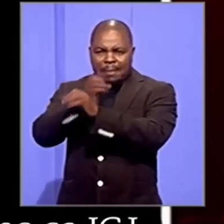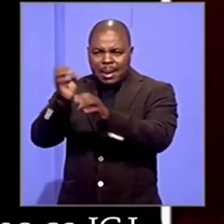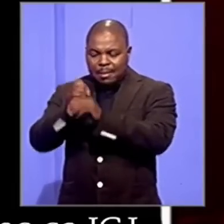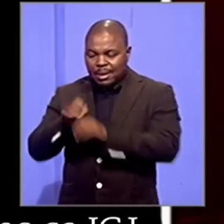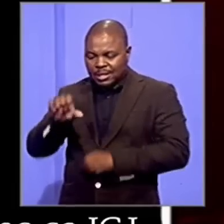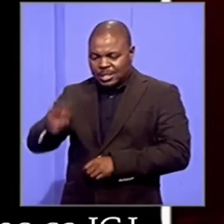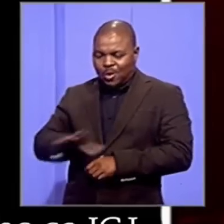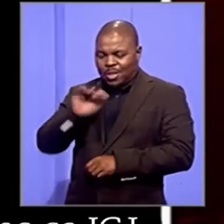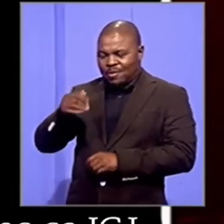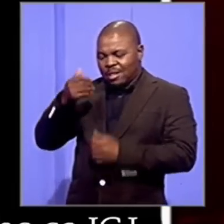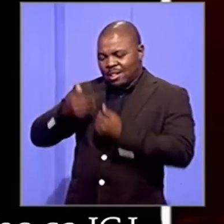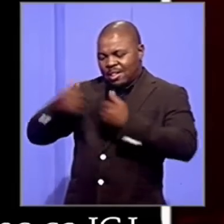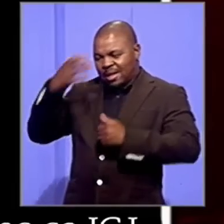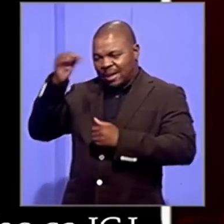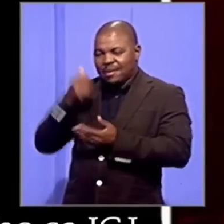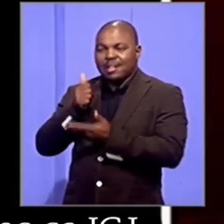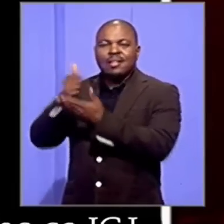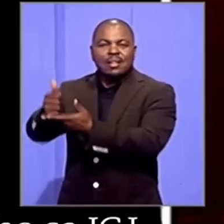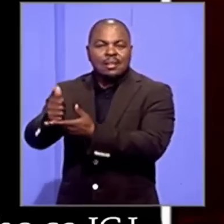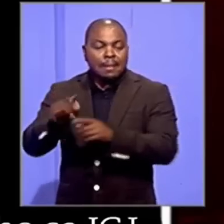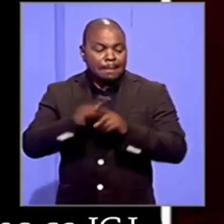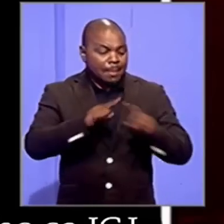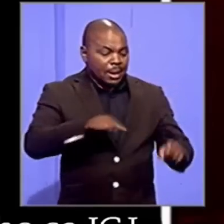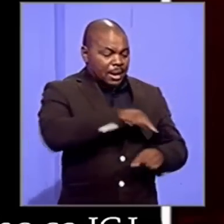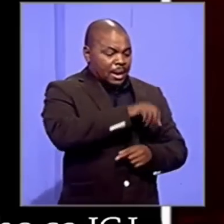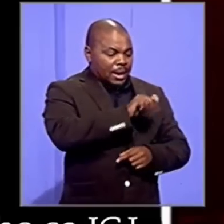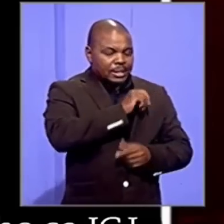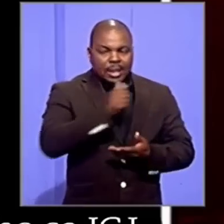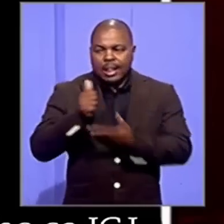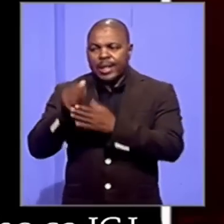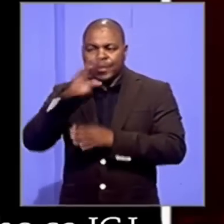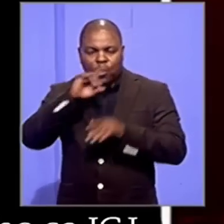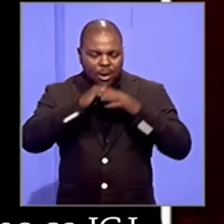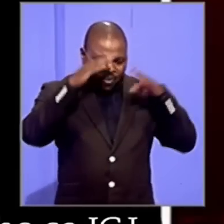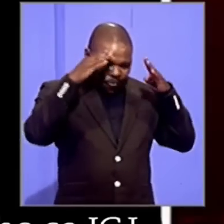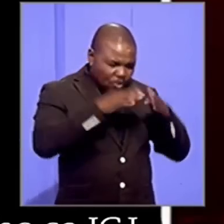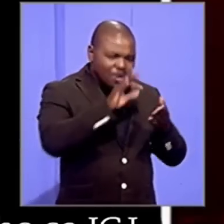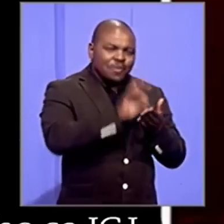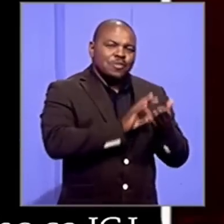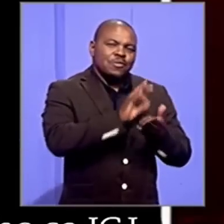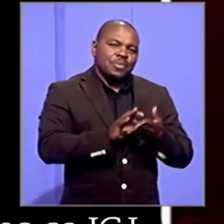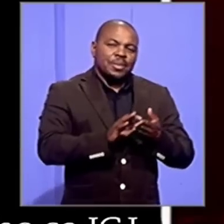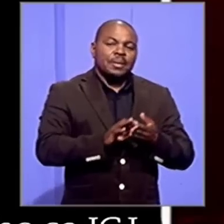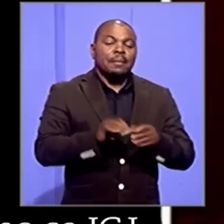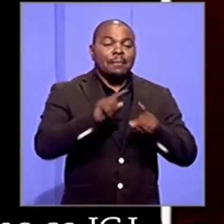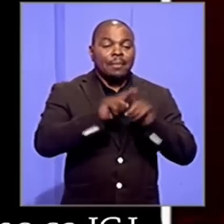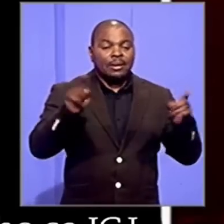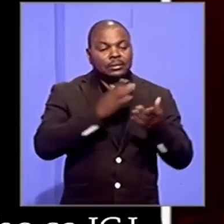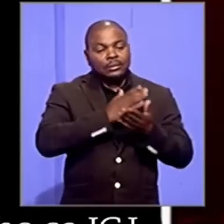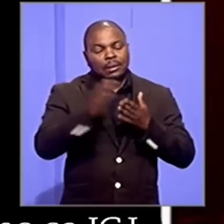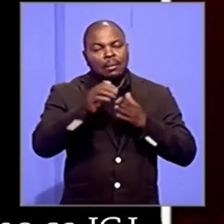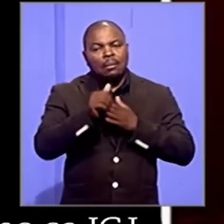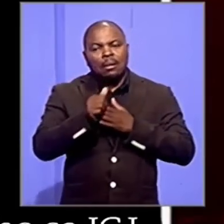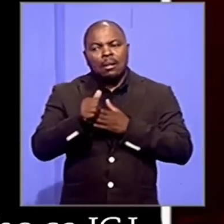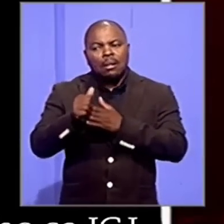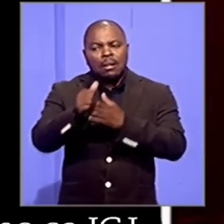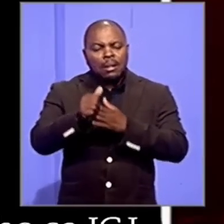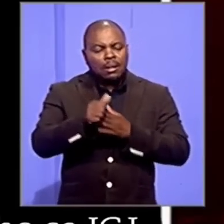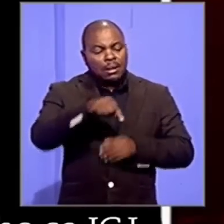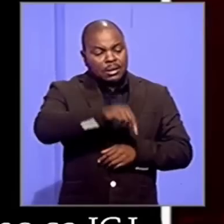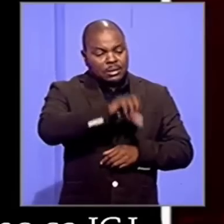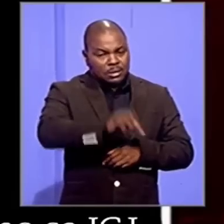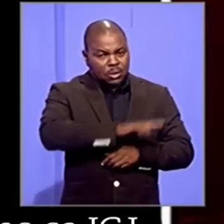ka hore ba ne ba shebane le dikgetho ba ske ba etsa sena mme ka nako tsohle baetapele ba ileng ba etela pele naha ya Afrika Borwa